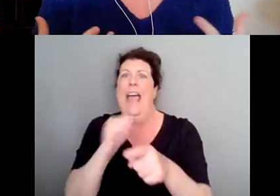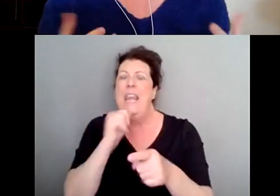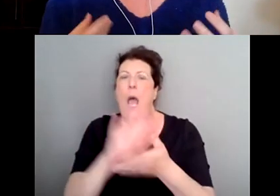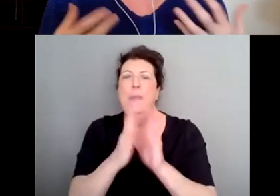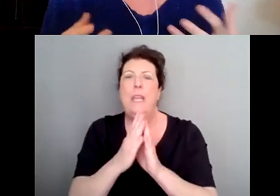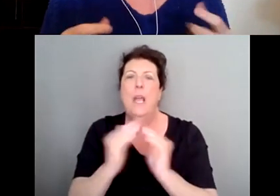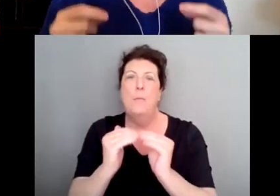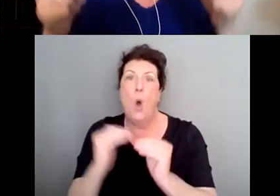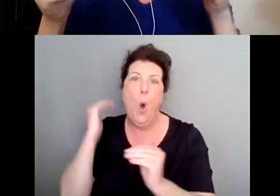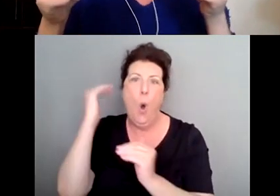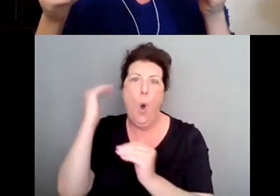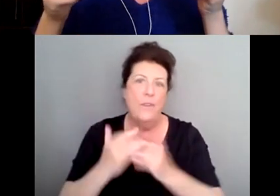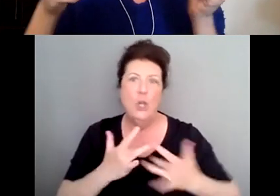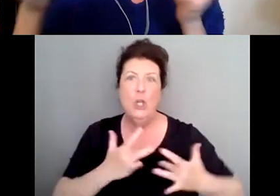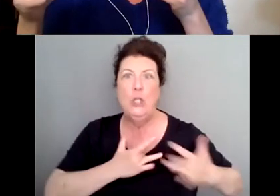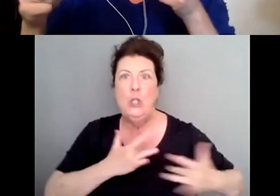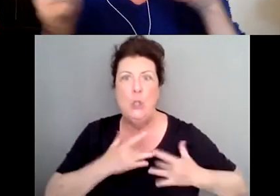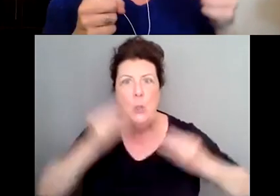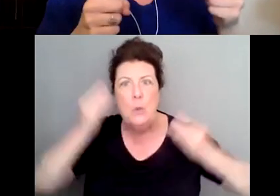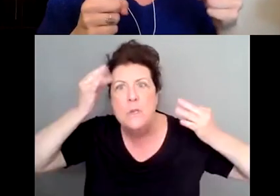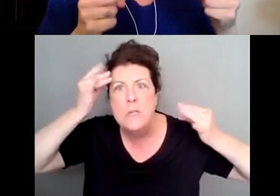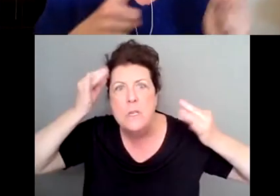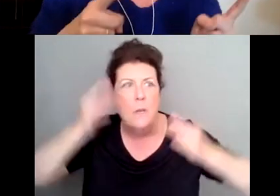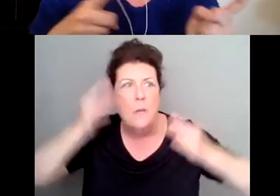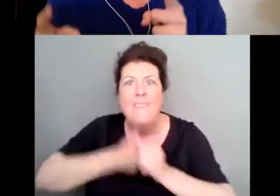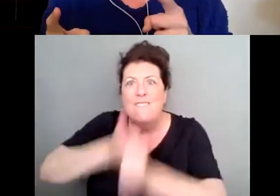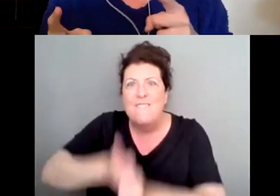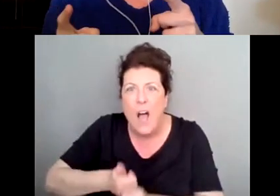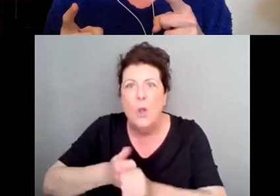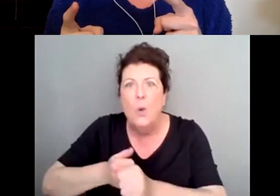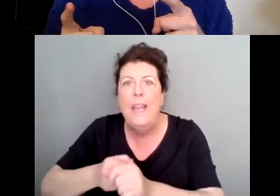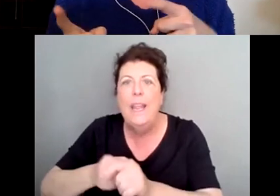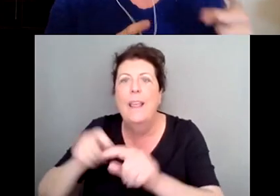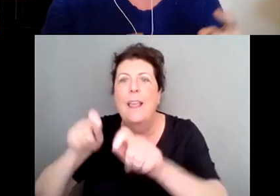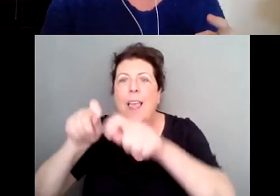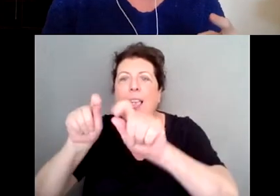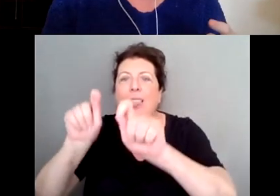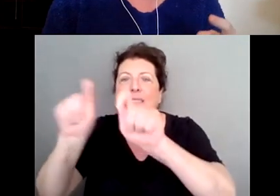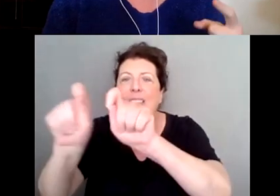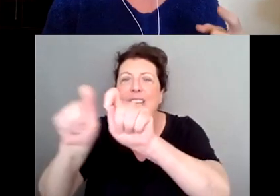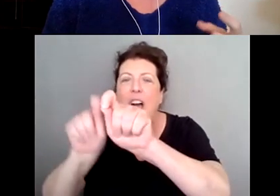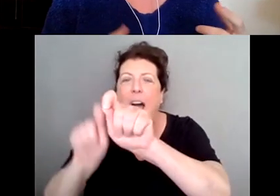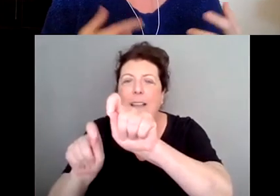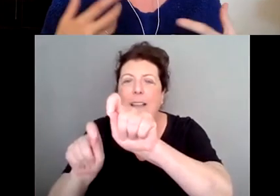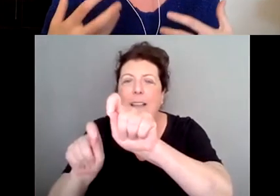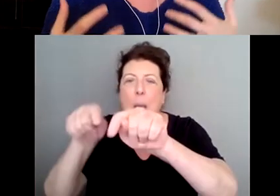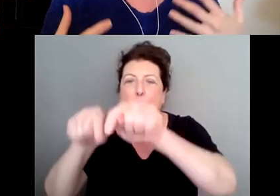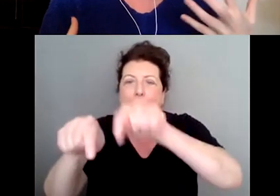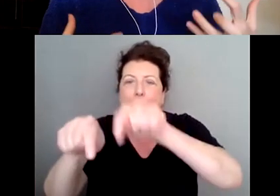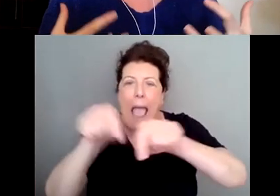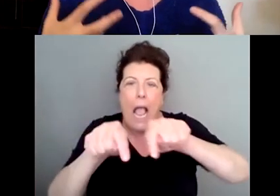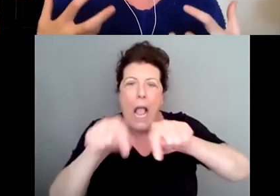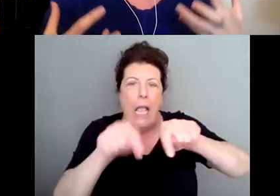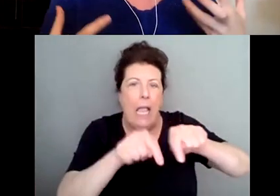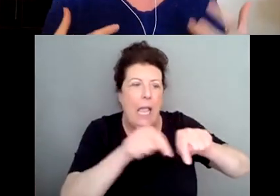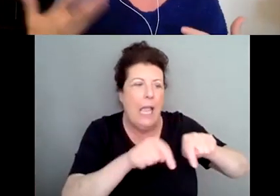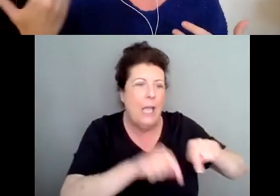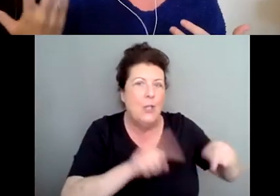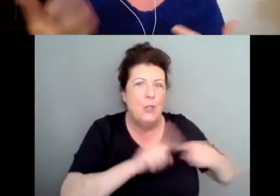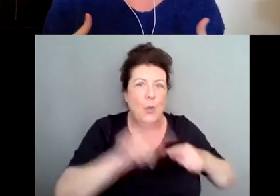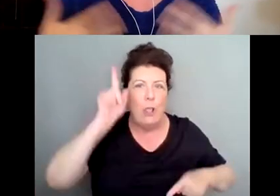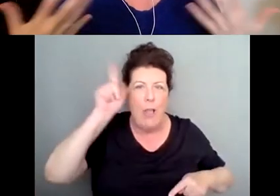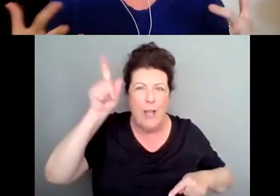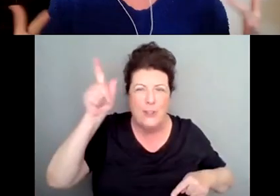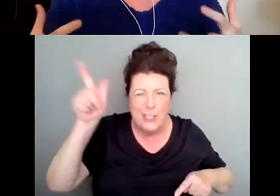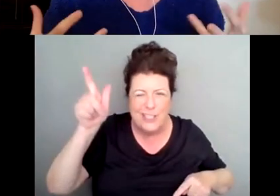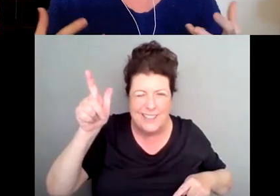consumed with like following the dots back to logic necessarily. And I feel like as writers, a lot of the time, or